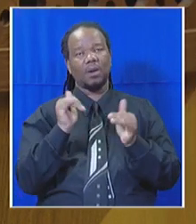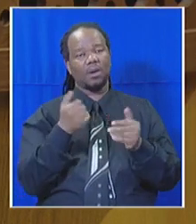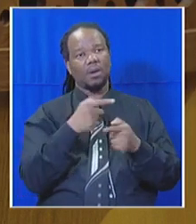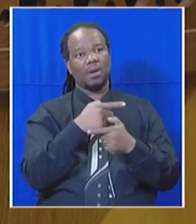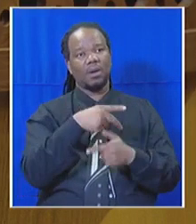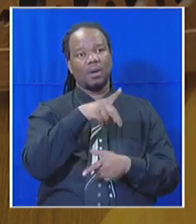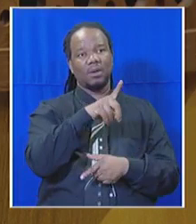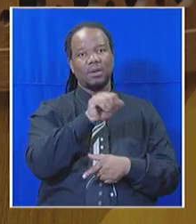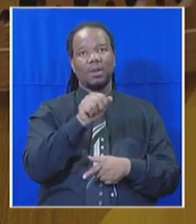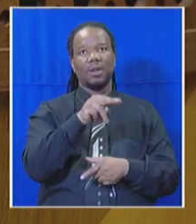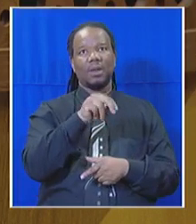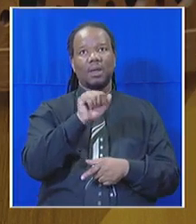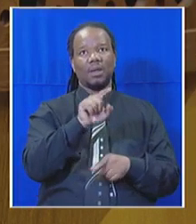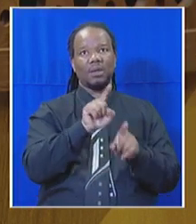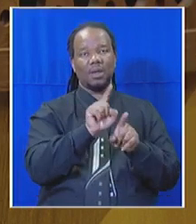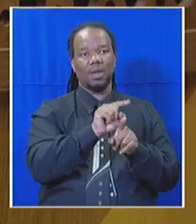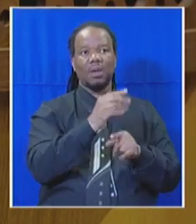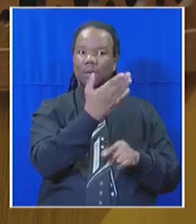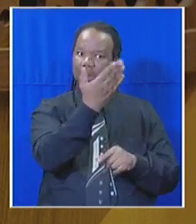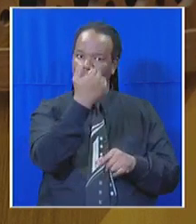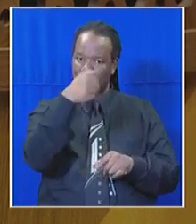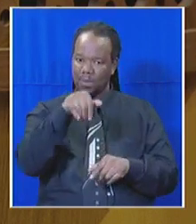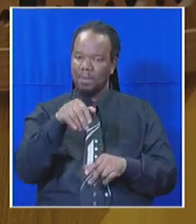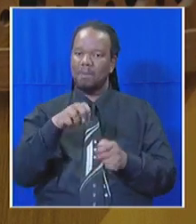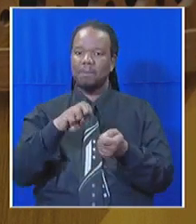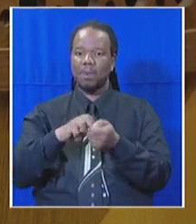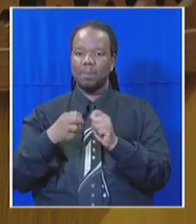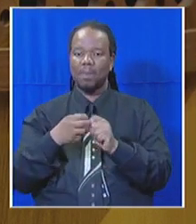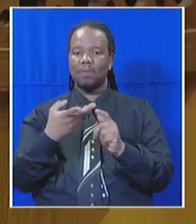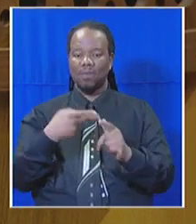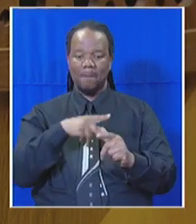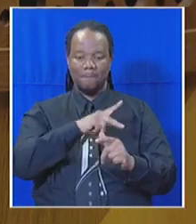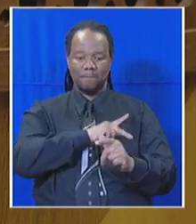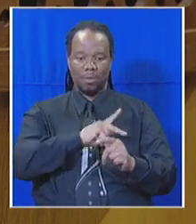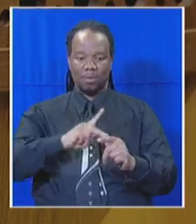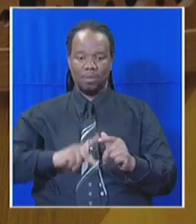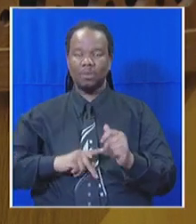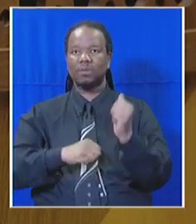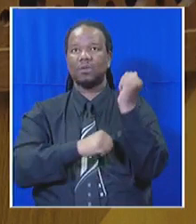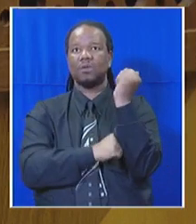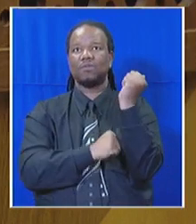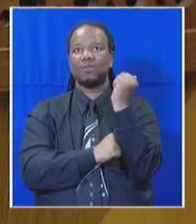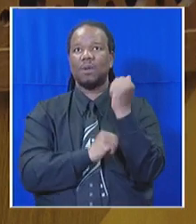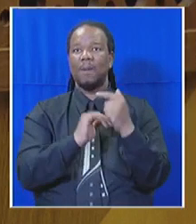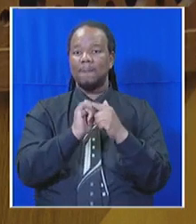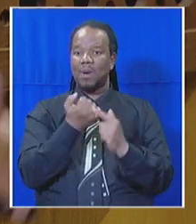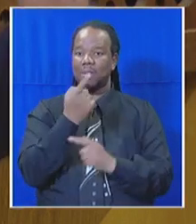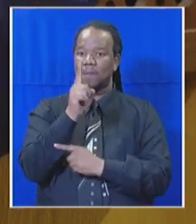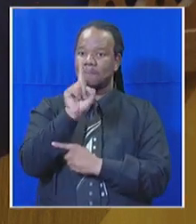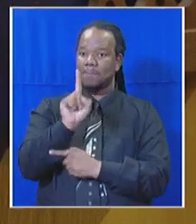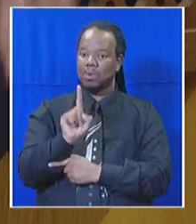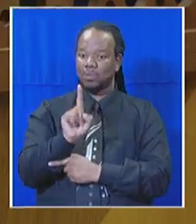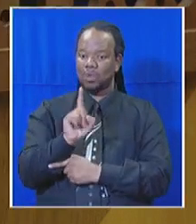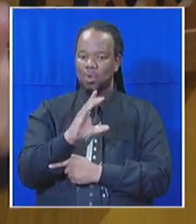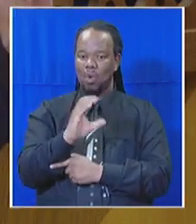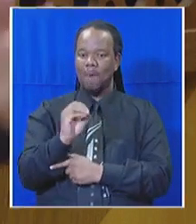office has now called me to try and resolve this matter." The President's office now is to deal with individual people who have compensation complaints. It